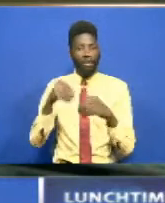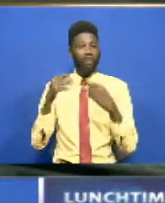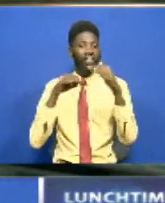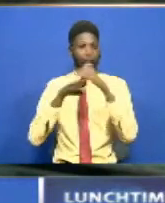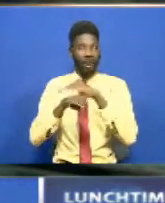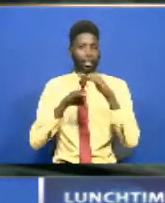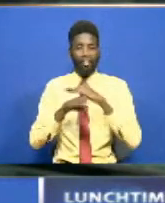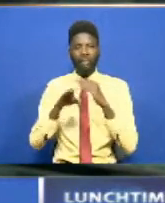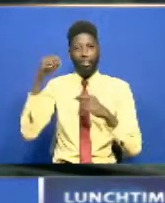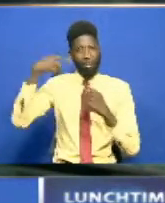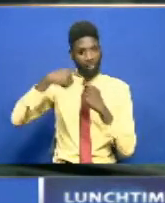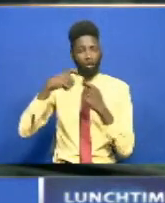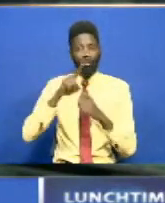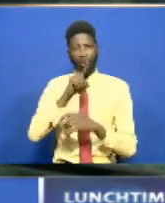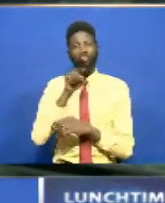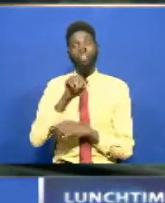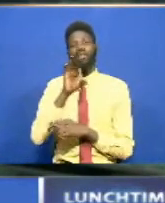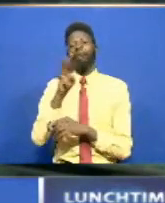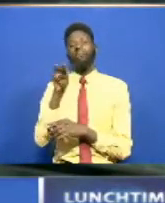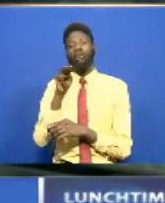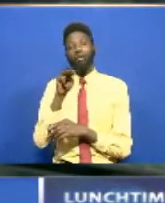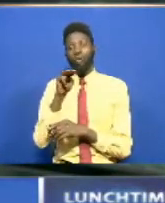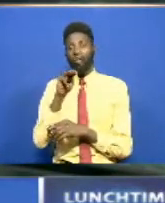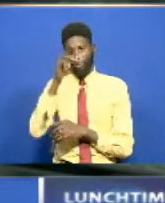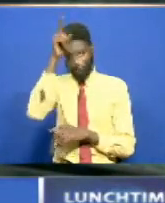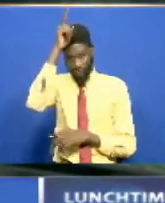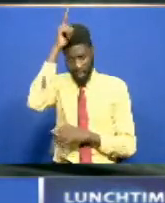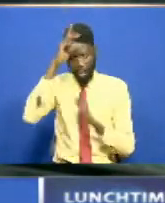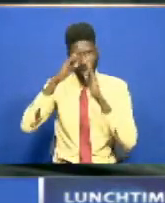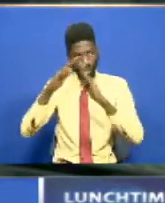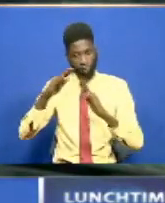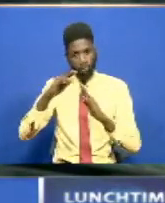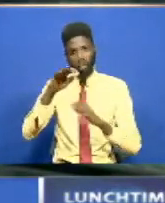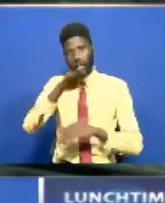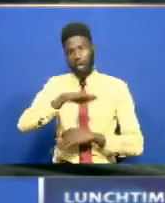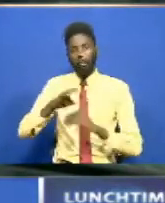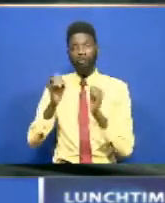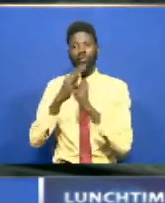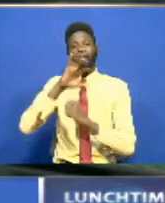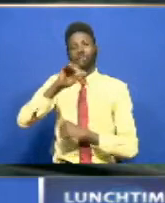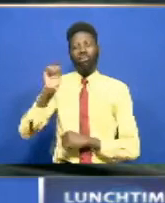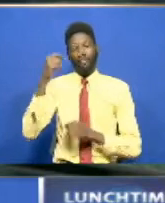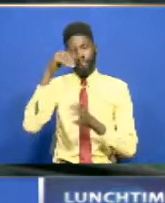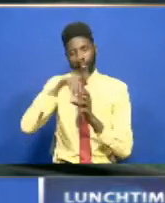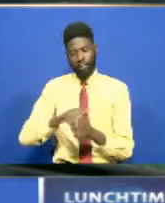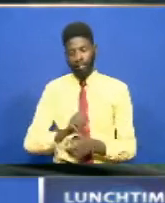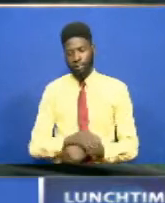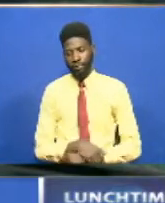1.3 million households in remote villages in 14 counties in Kenya.